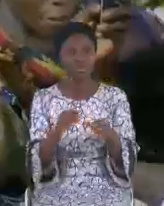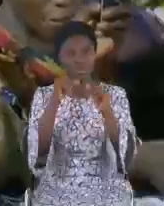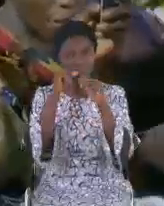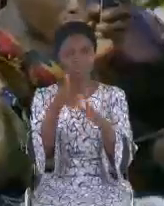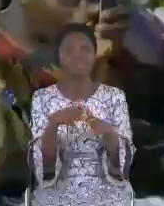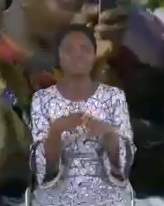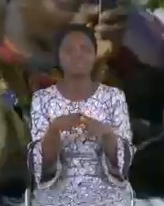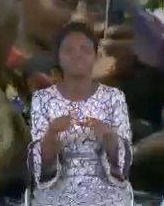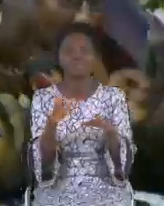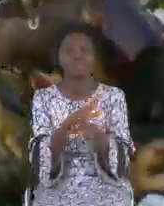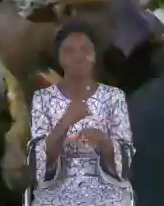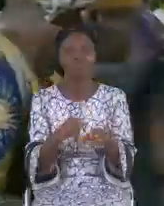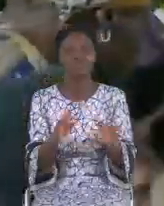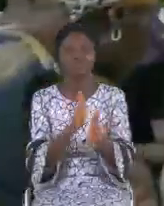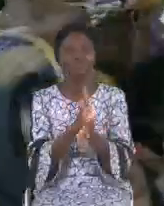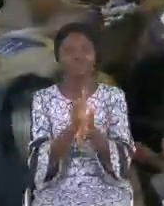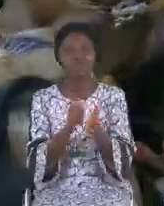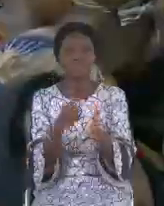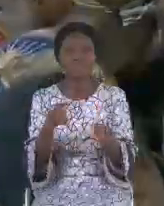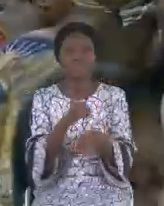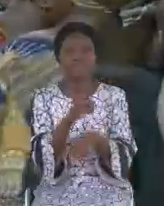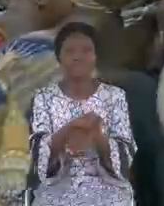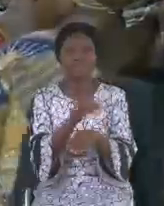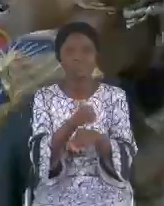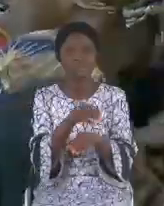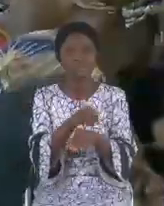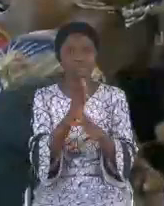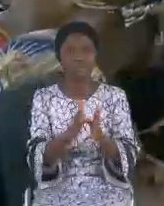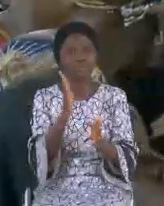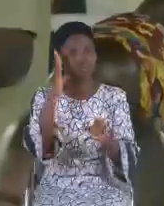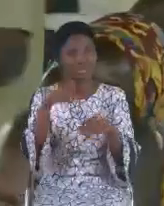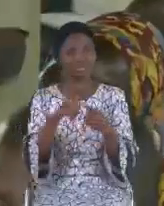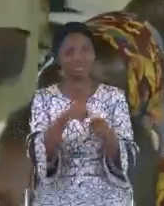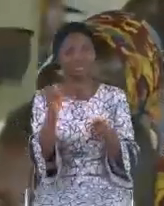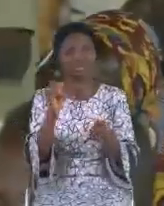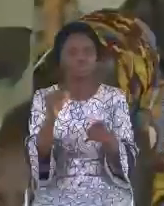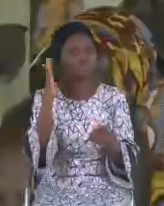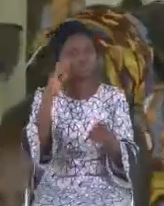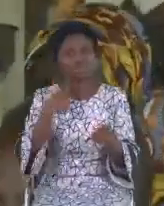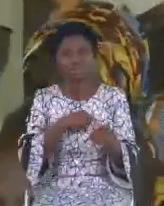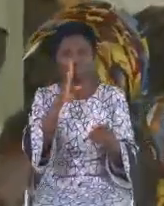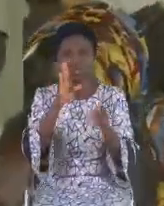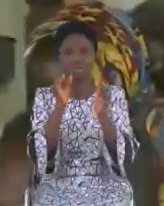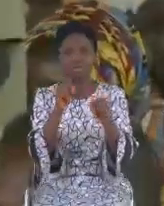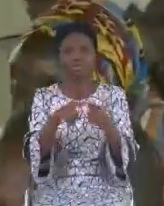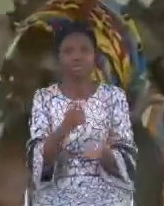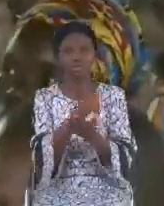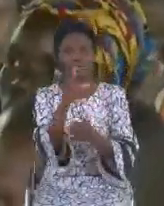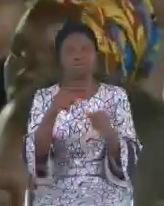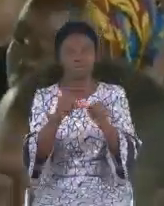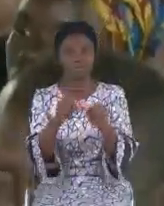bless you. Feel the slip that the counselors will give to you. So we'll be able to help you further to keep your